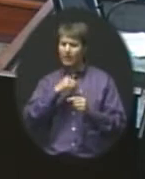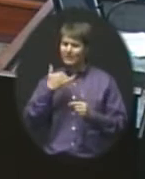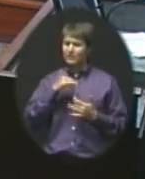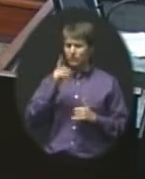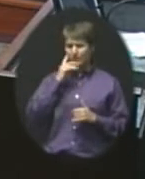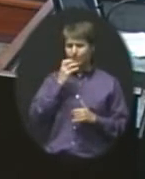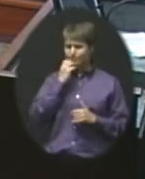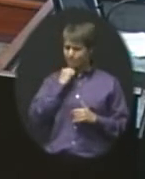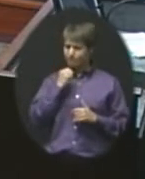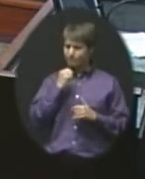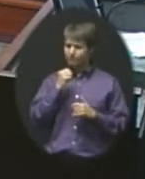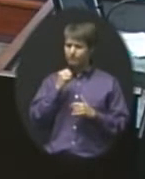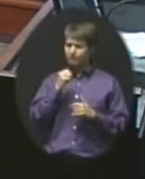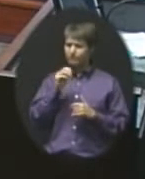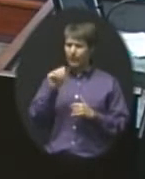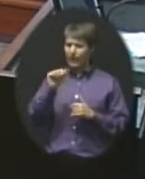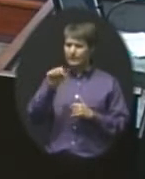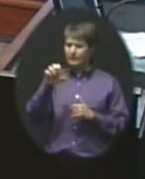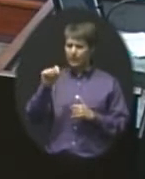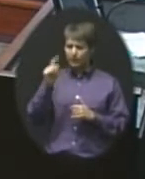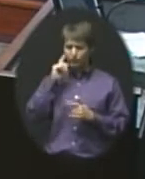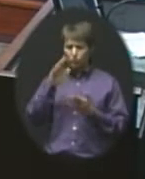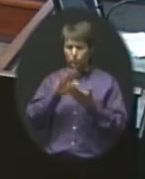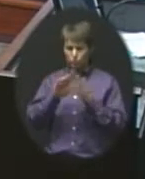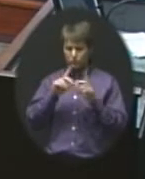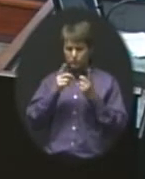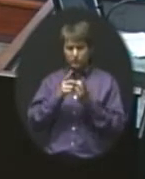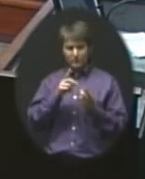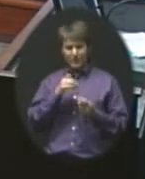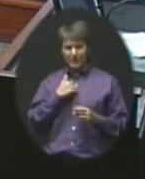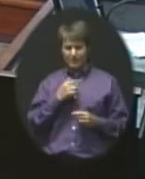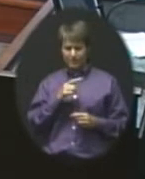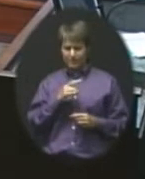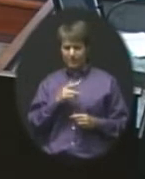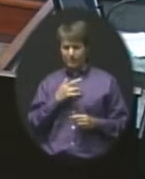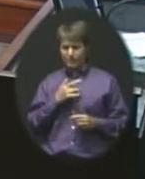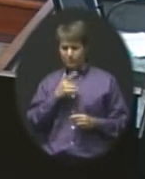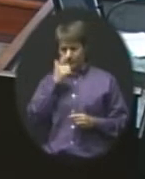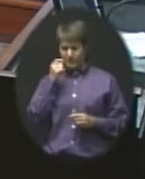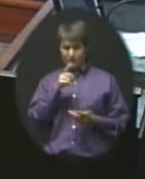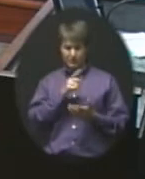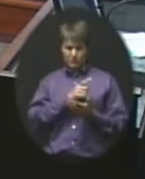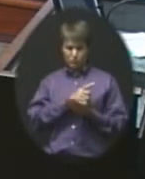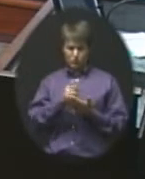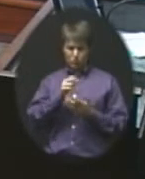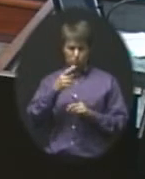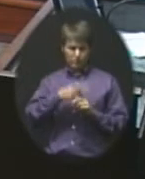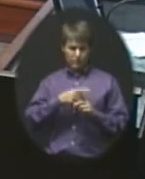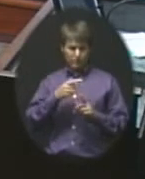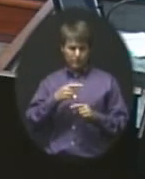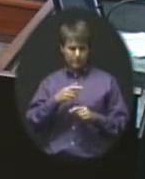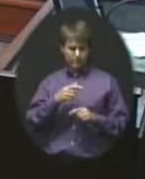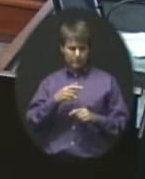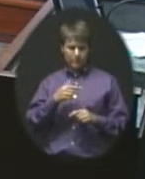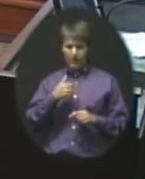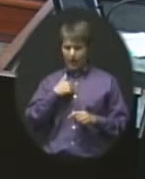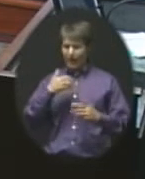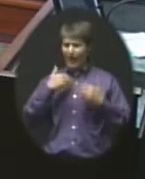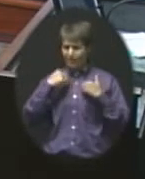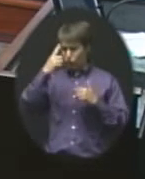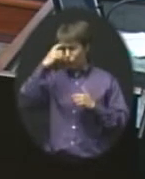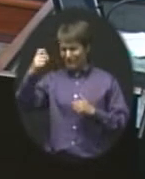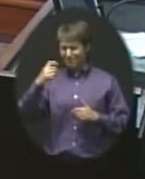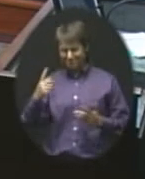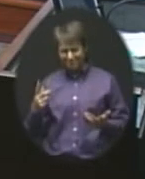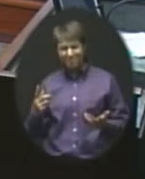school district. I don't, you know, since this is the week or the month, said I have a dream.